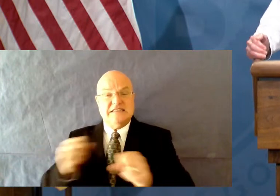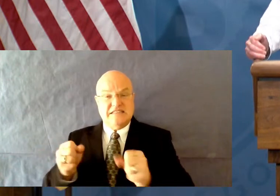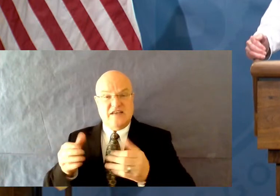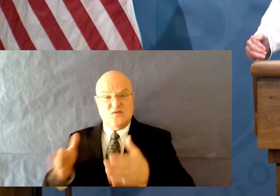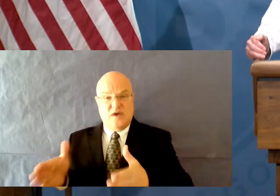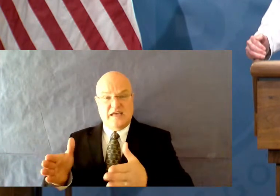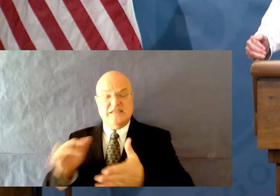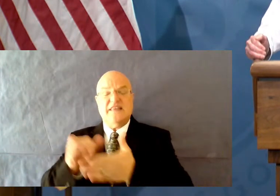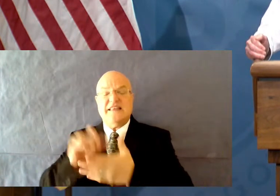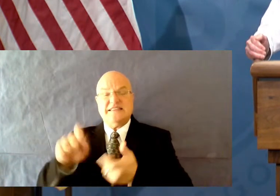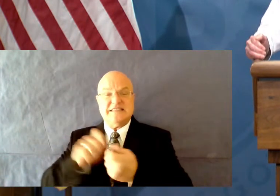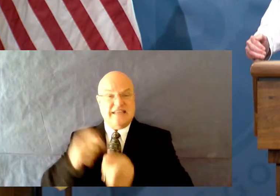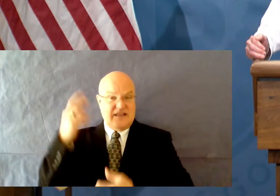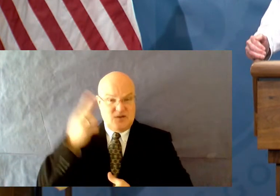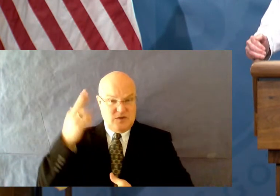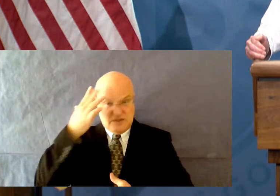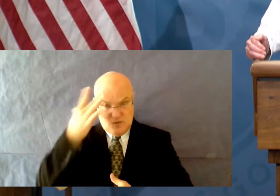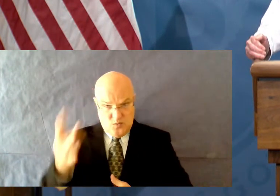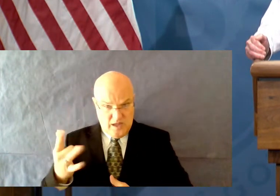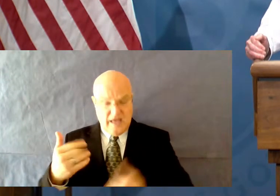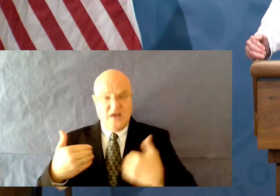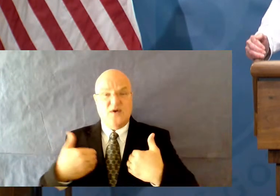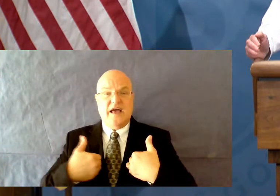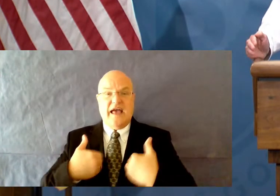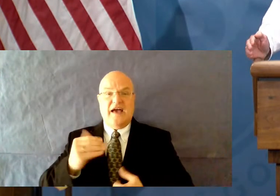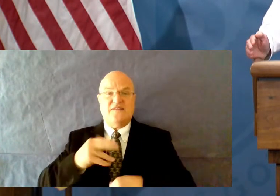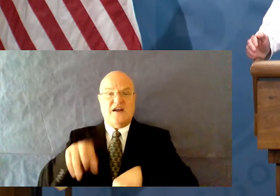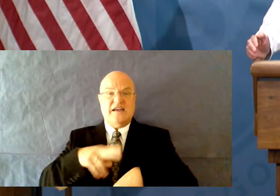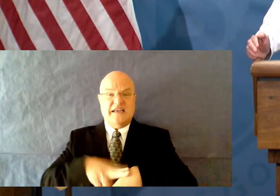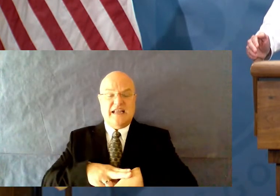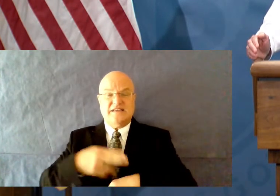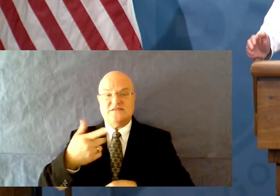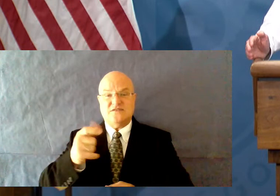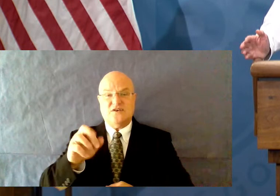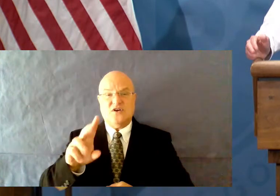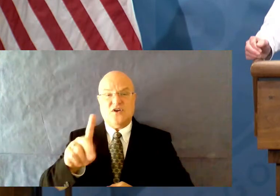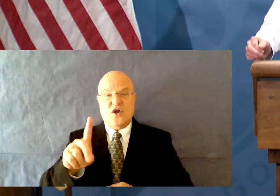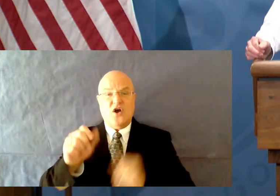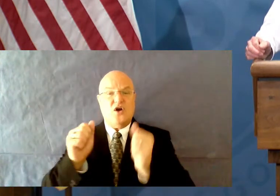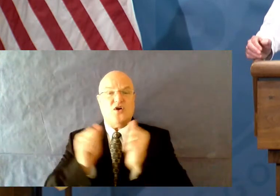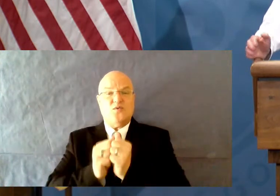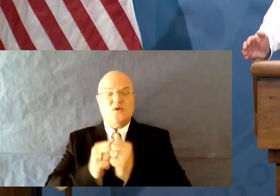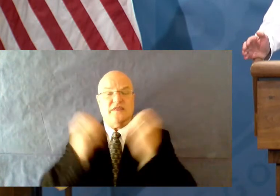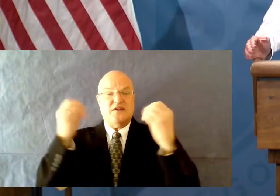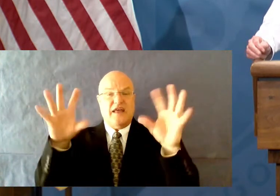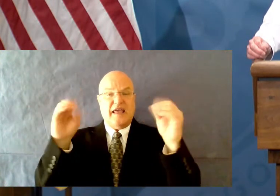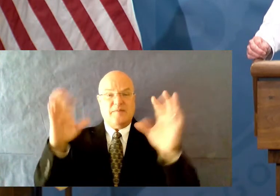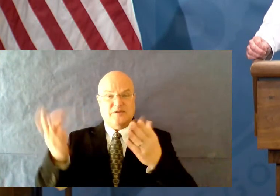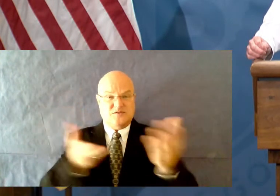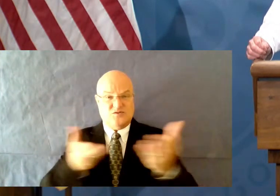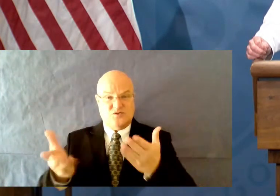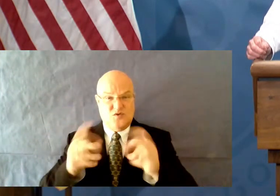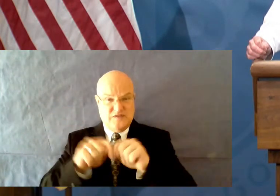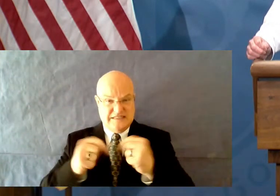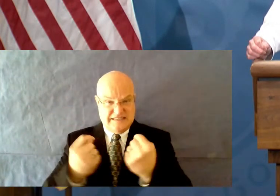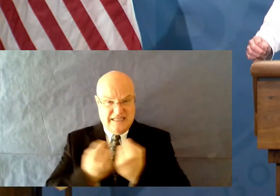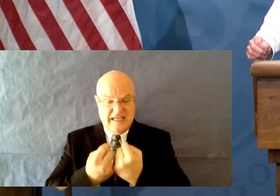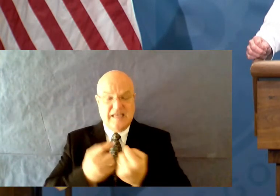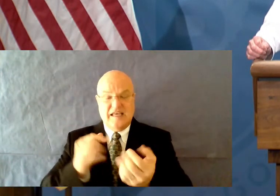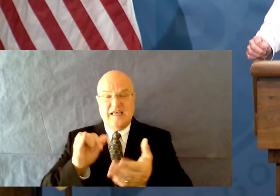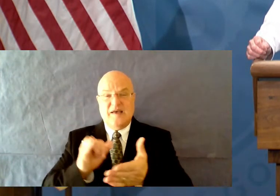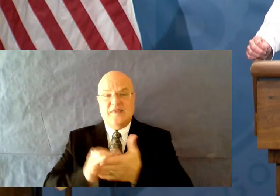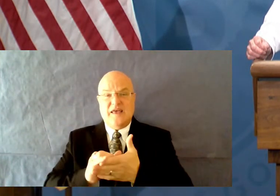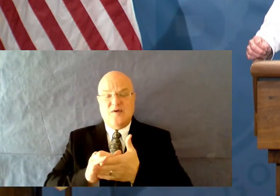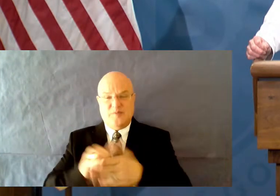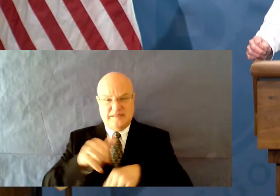That's exactly the reason we have our National Guard with our ambulance service teams that will be